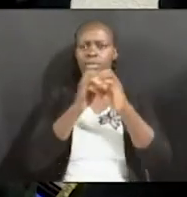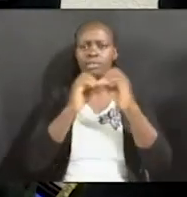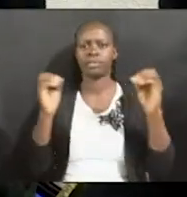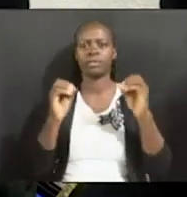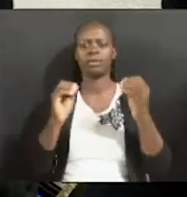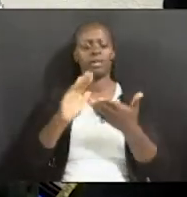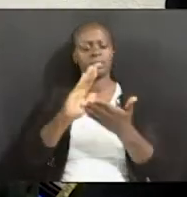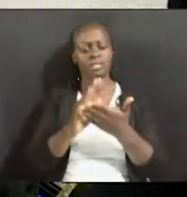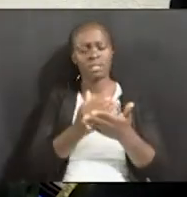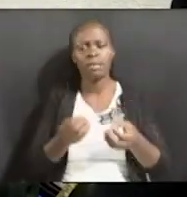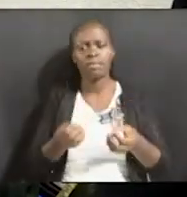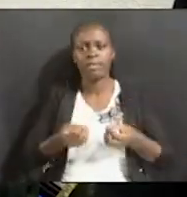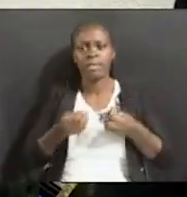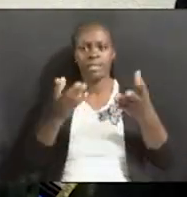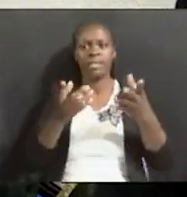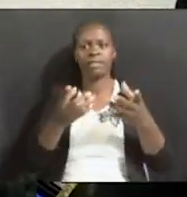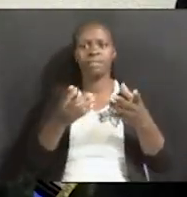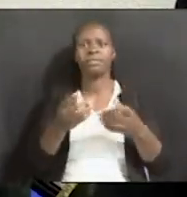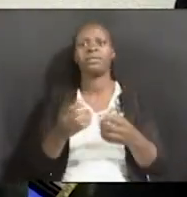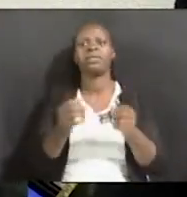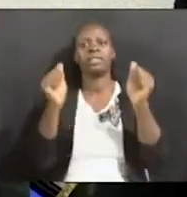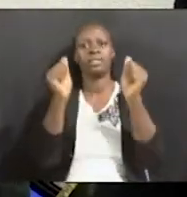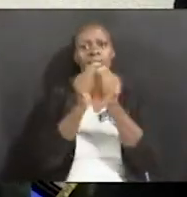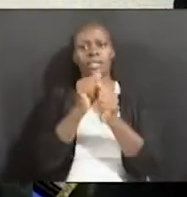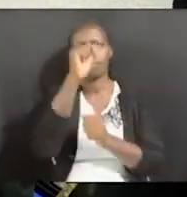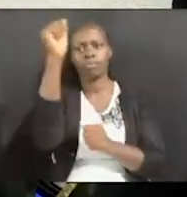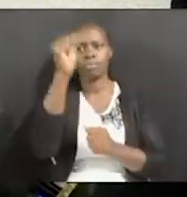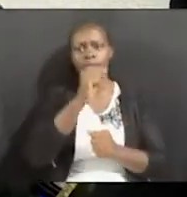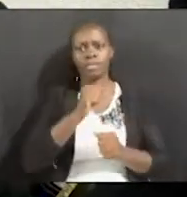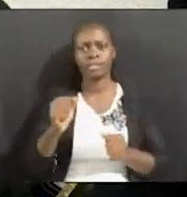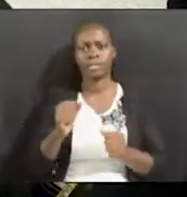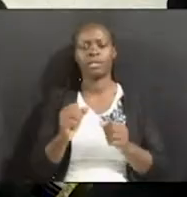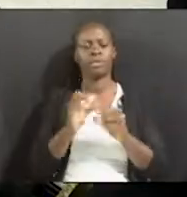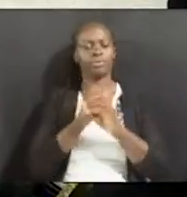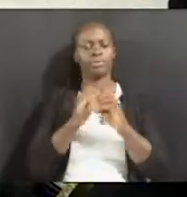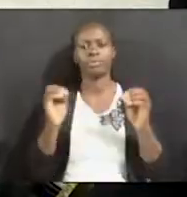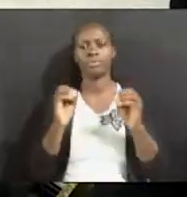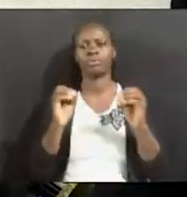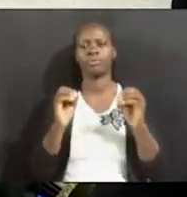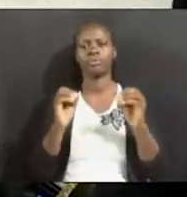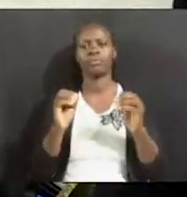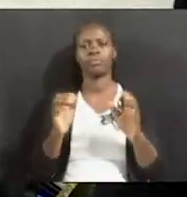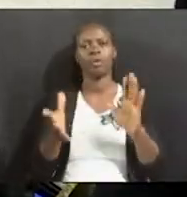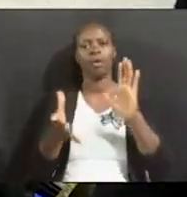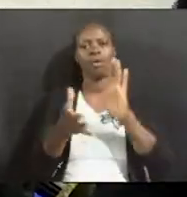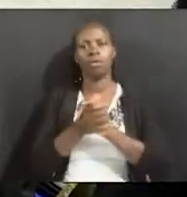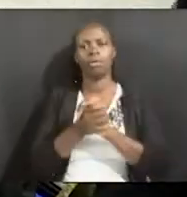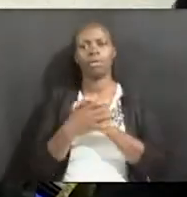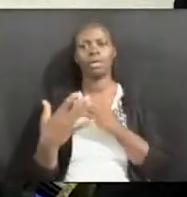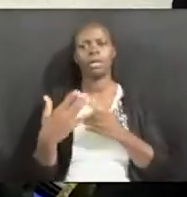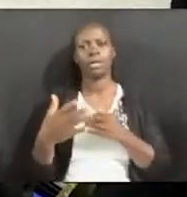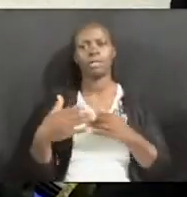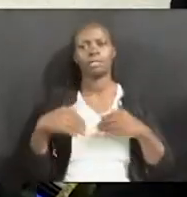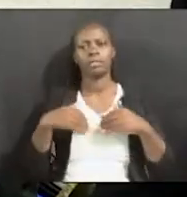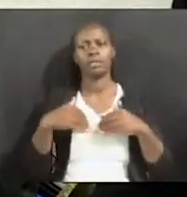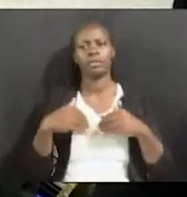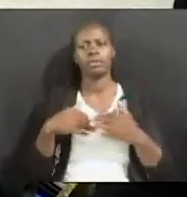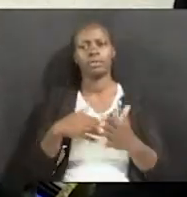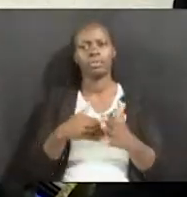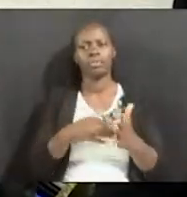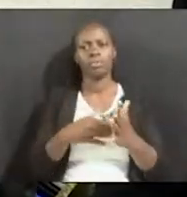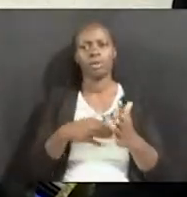return their tithes. Some do not know how to hold the hands of the weak. You are praying that God can make a